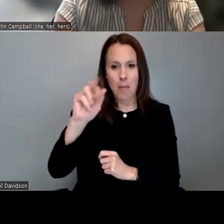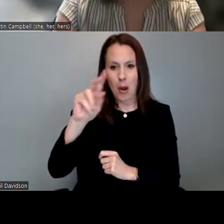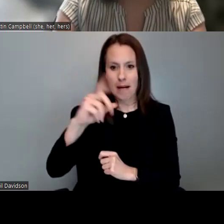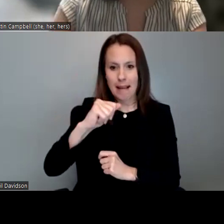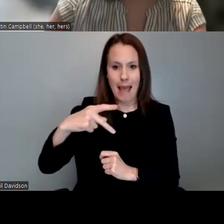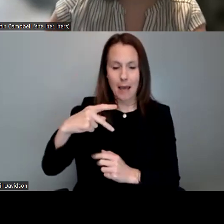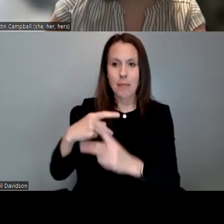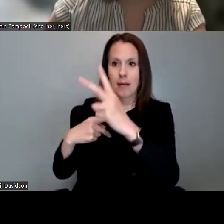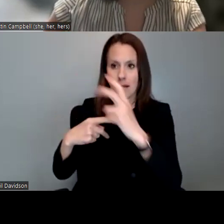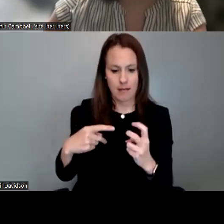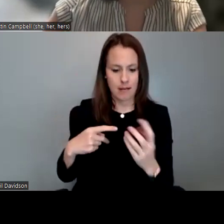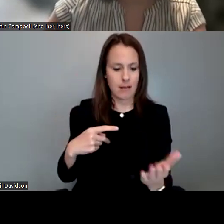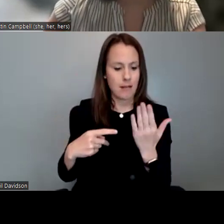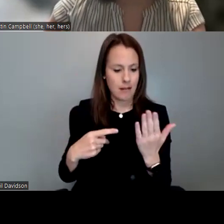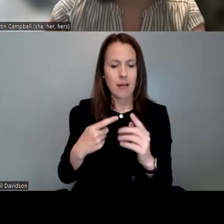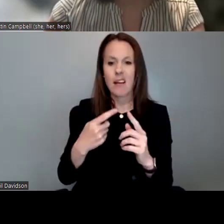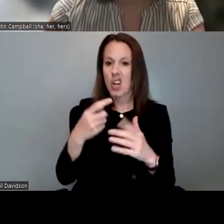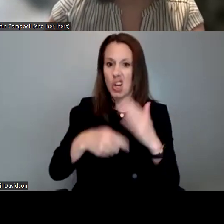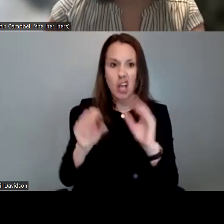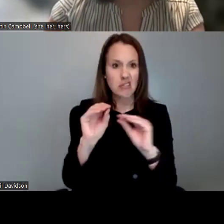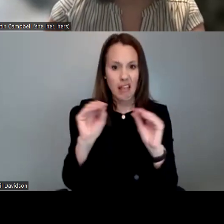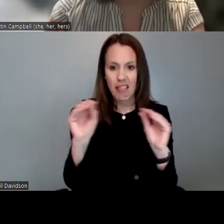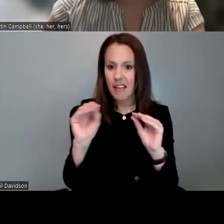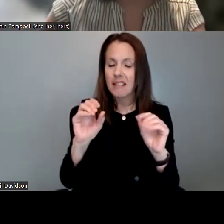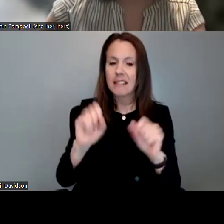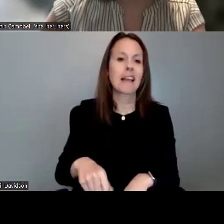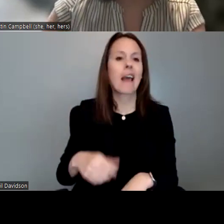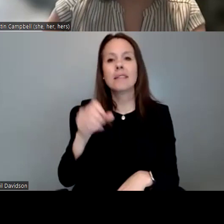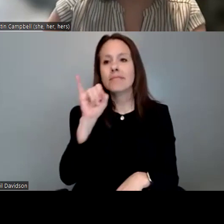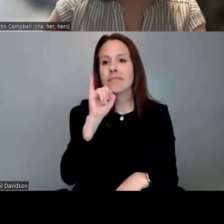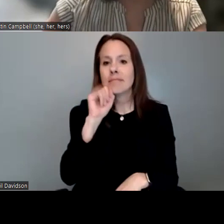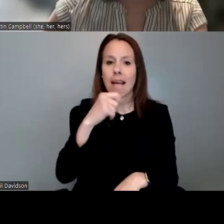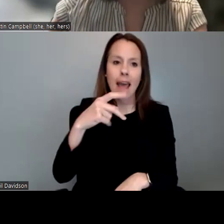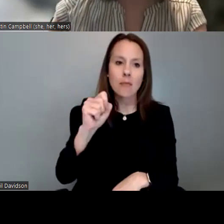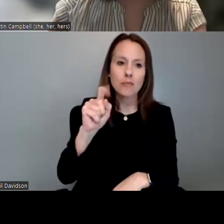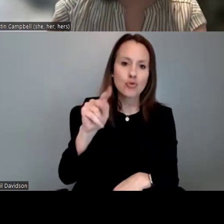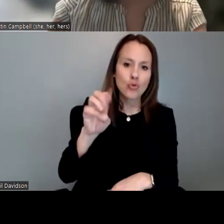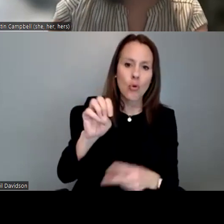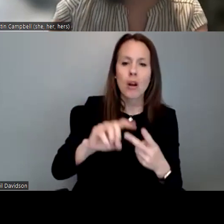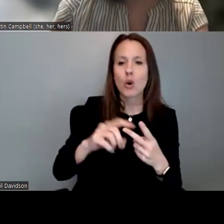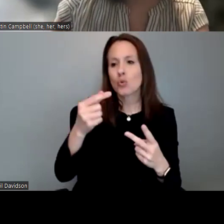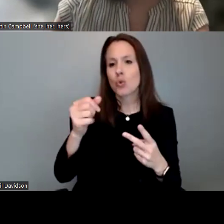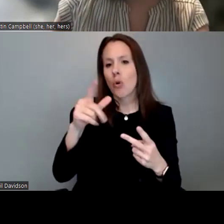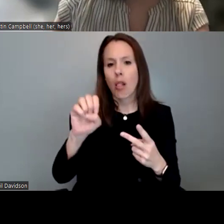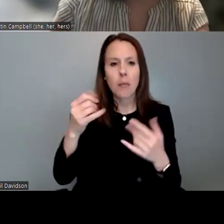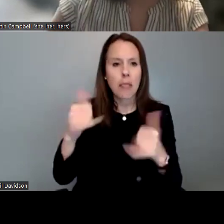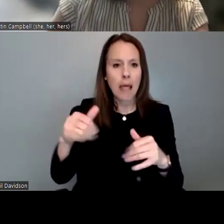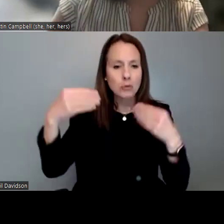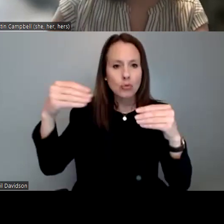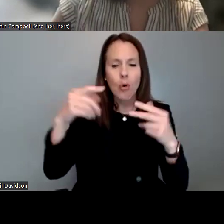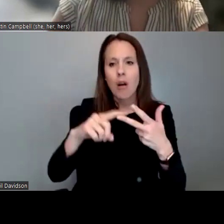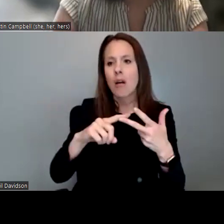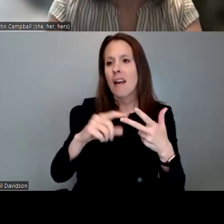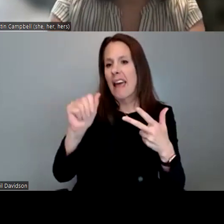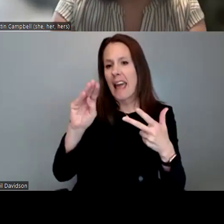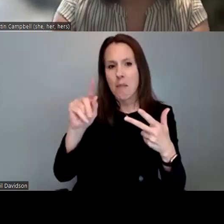either the App Store or the Google Play Store or Amazon for their Fire tablet. And they